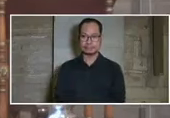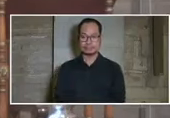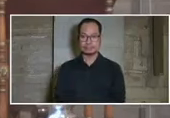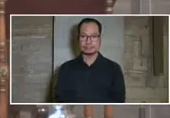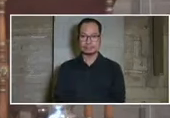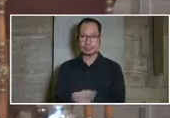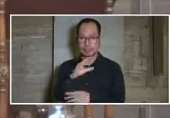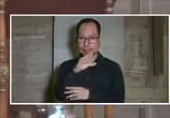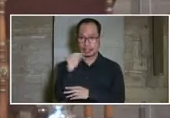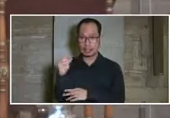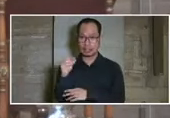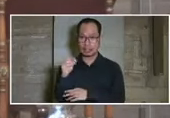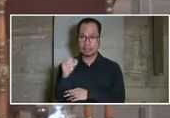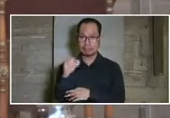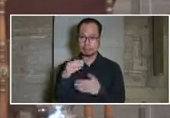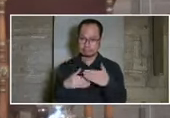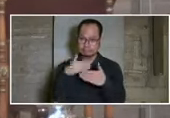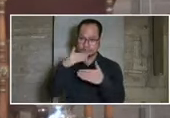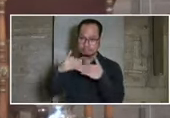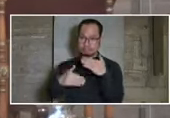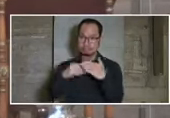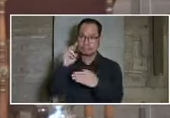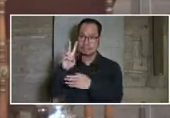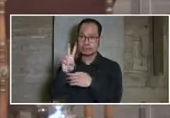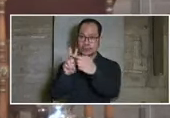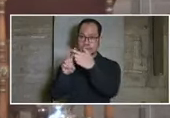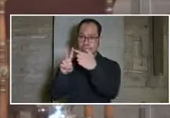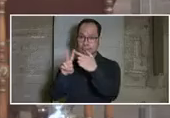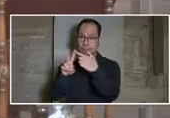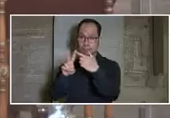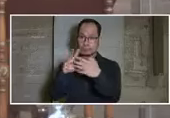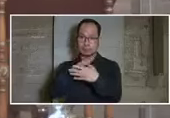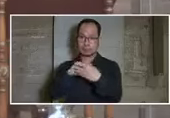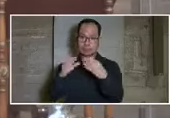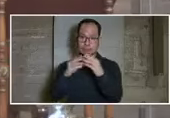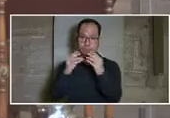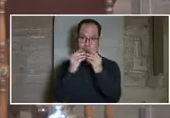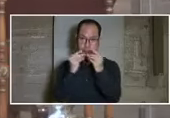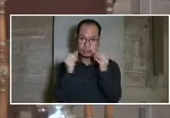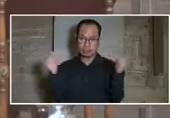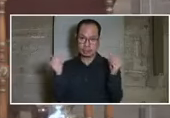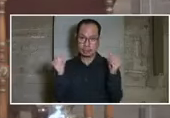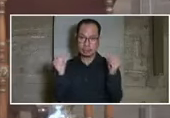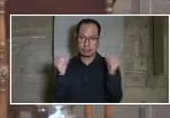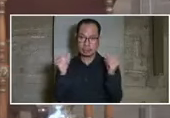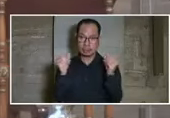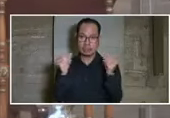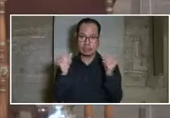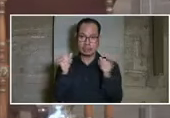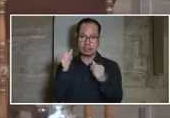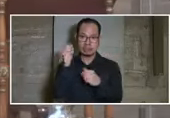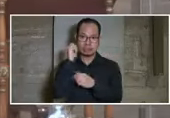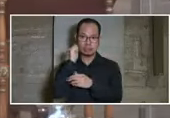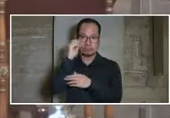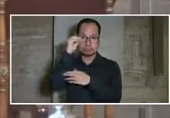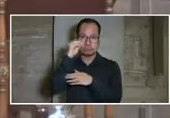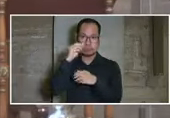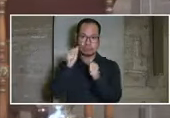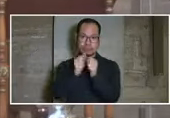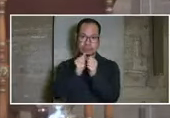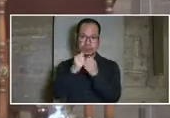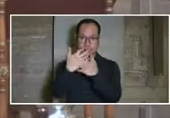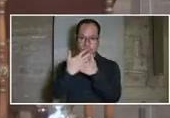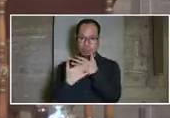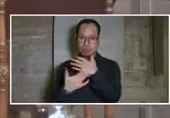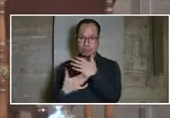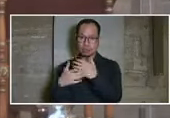And the succeeding two stories of healing, the healing of the woman with hemorrhages and